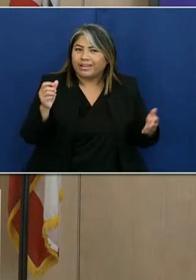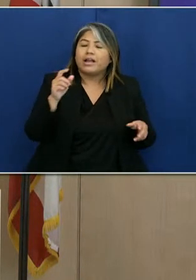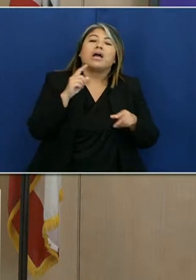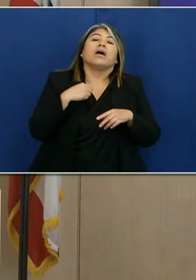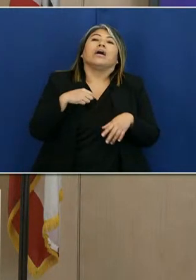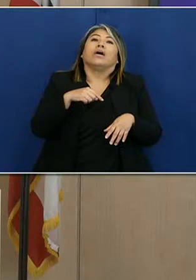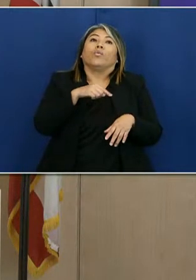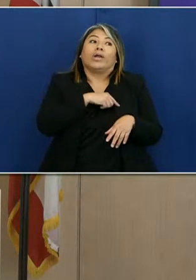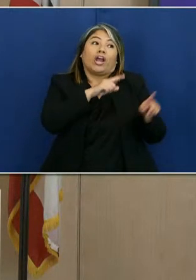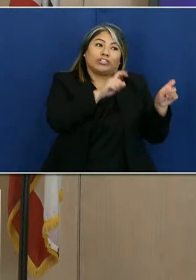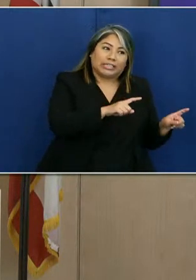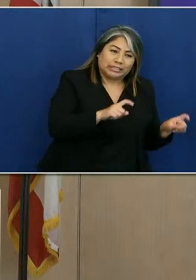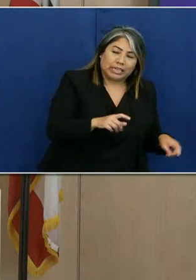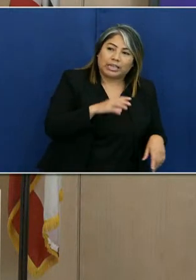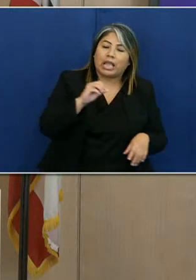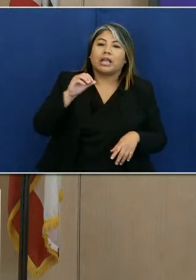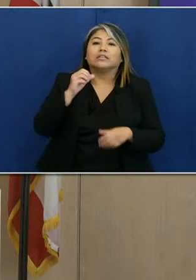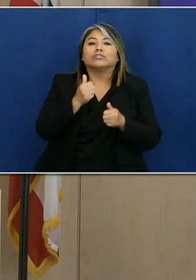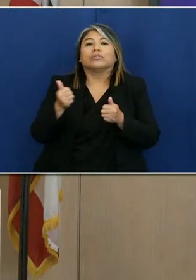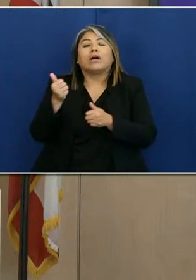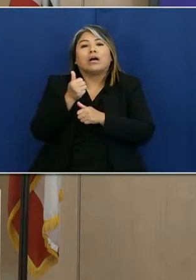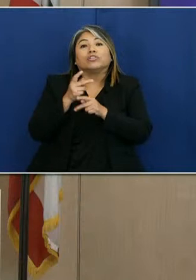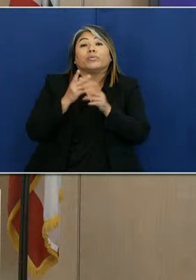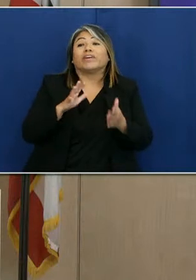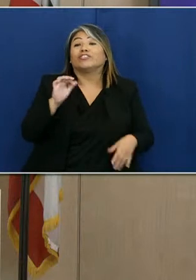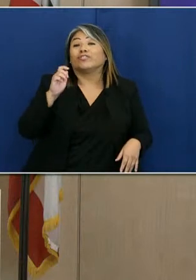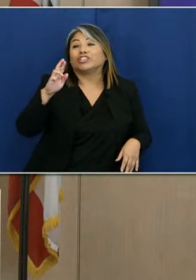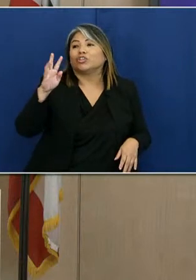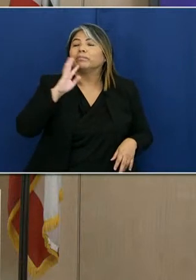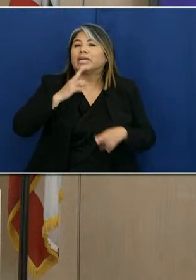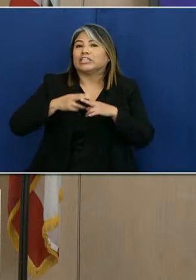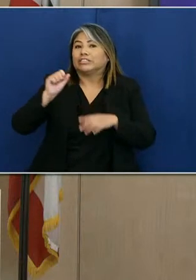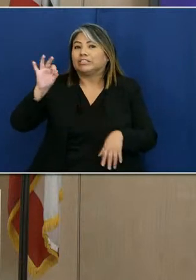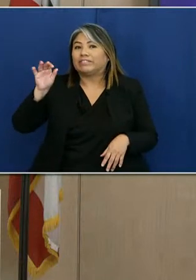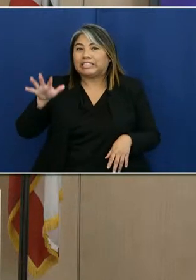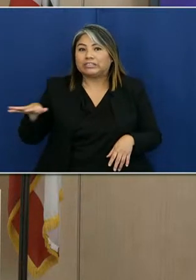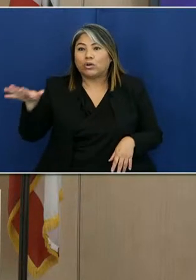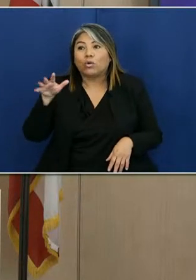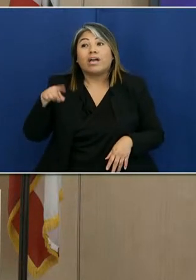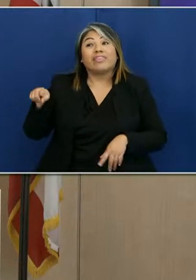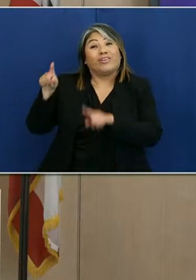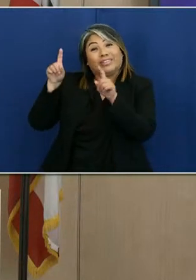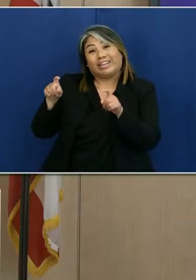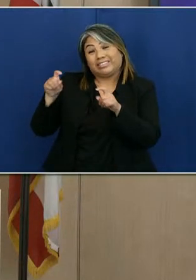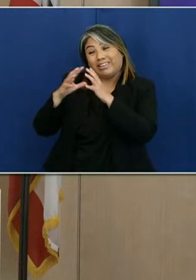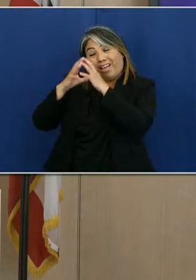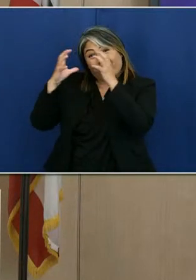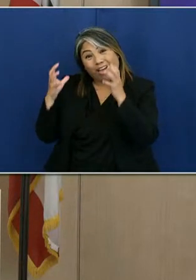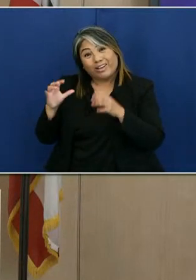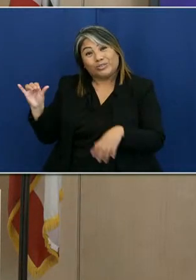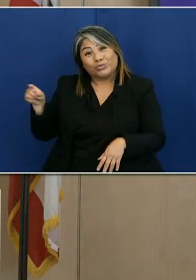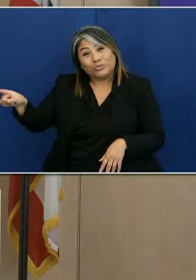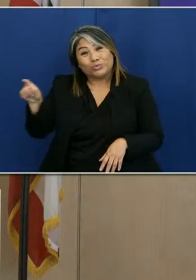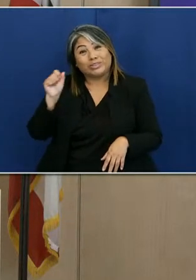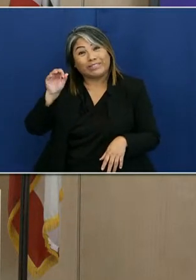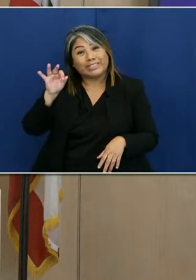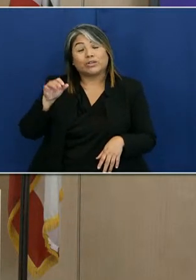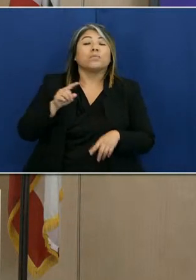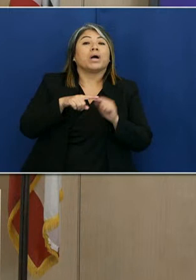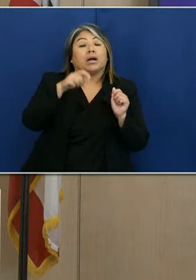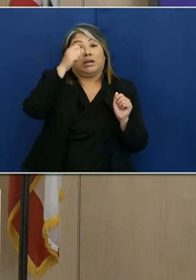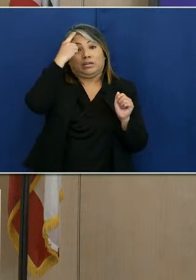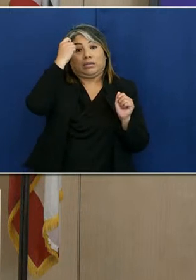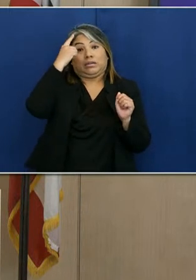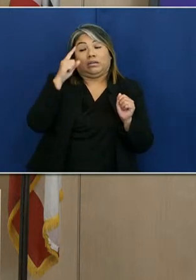helping. Supervisor Fletcher mentioned San Francisco. They are testing a lot there as well. But I want to keep in mind that